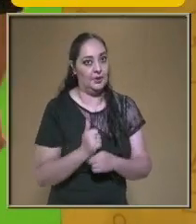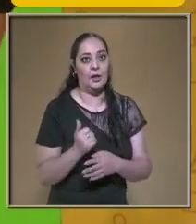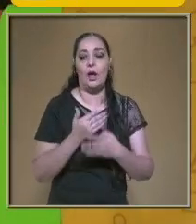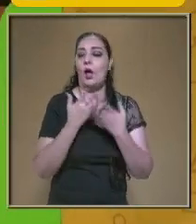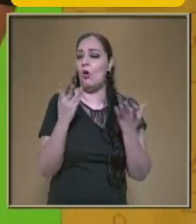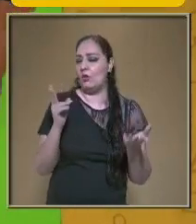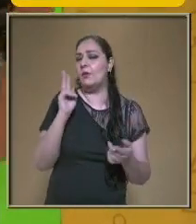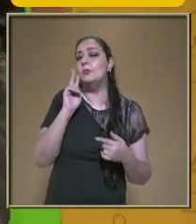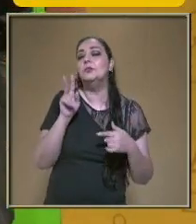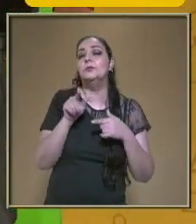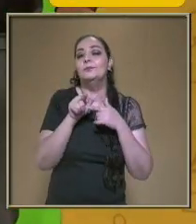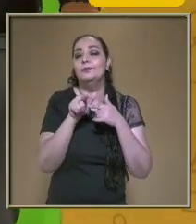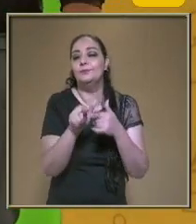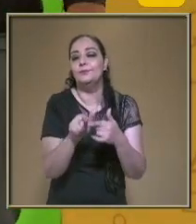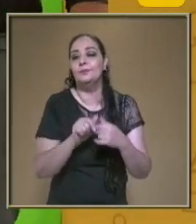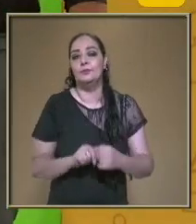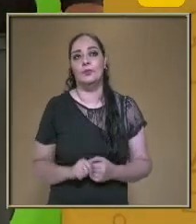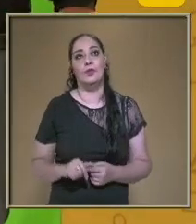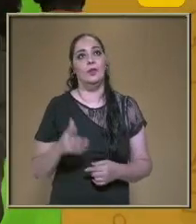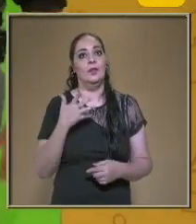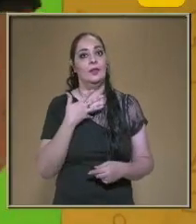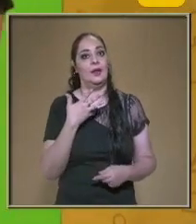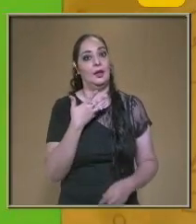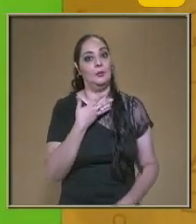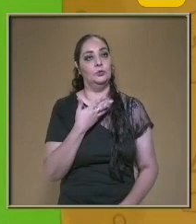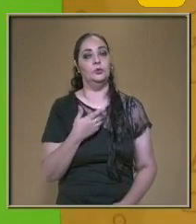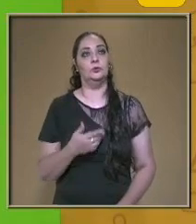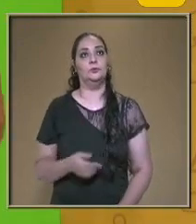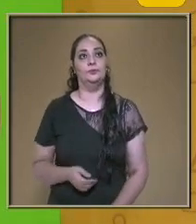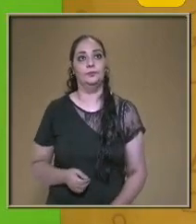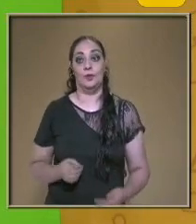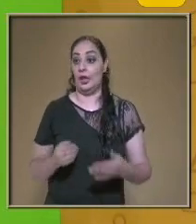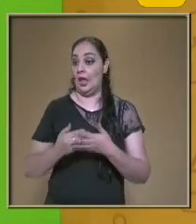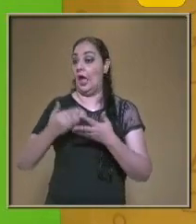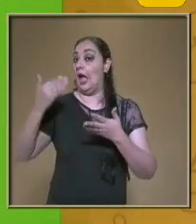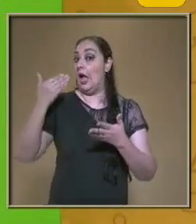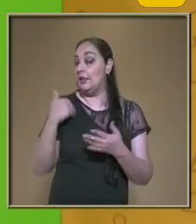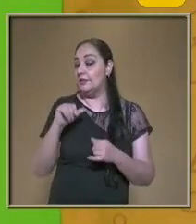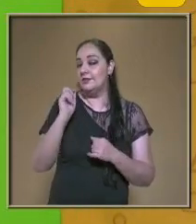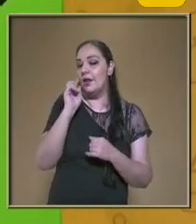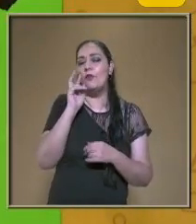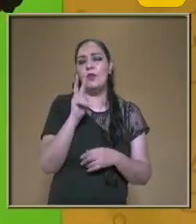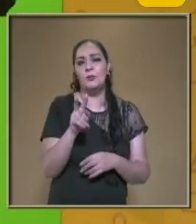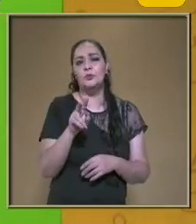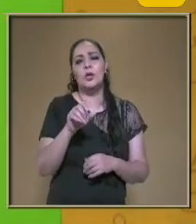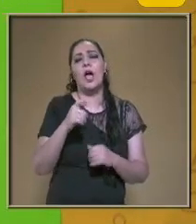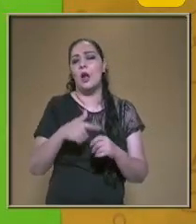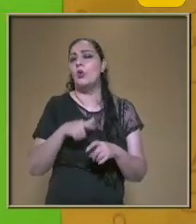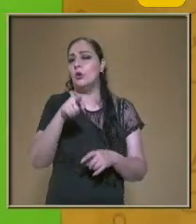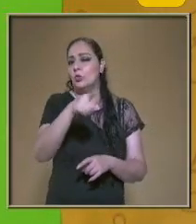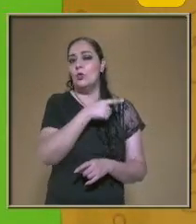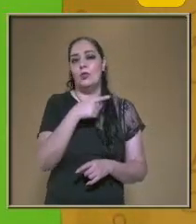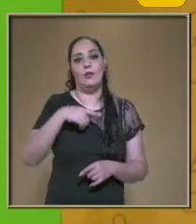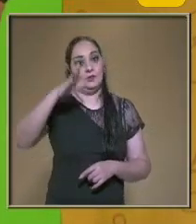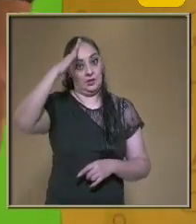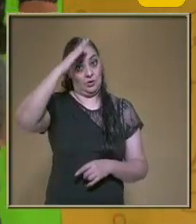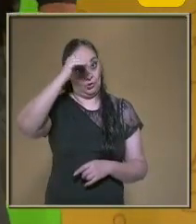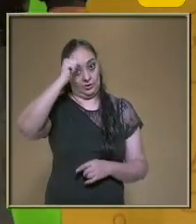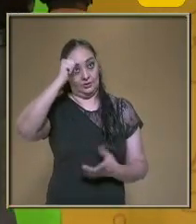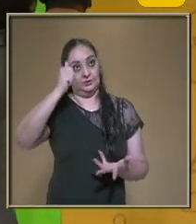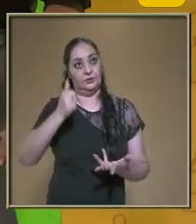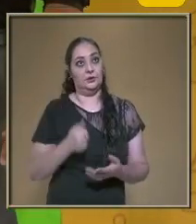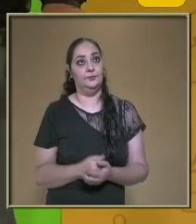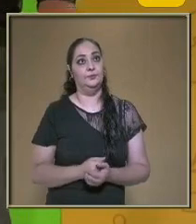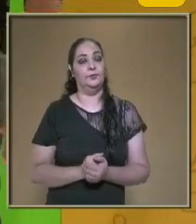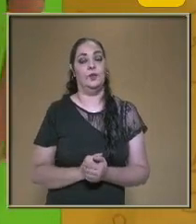continue. Here we have the previous knowledge, what you must remember. Signs, colors,